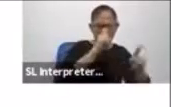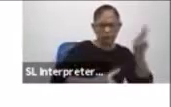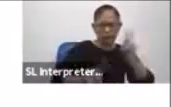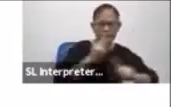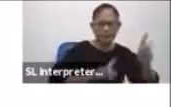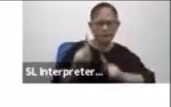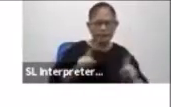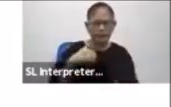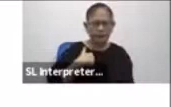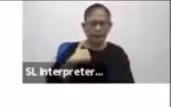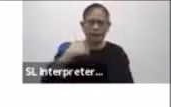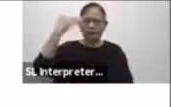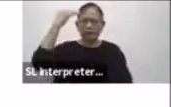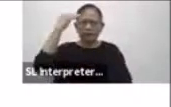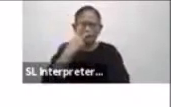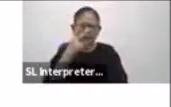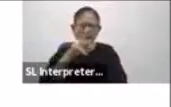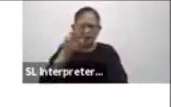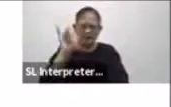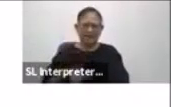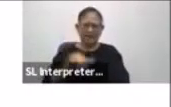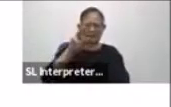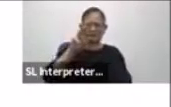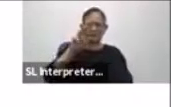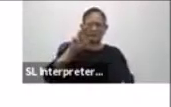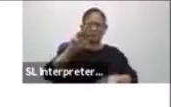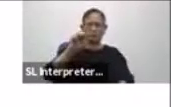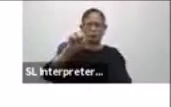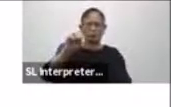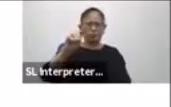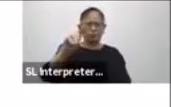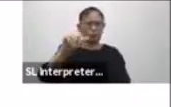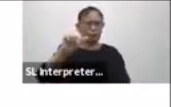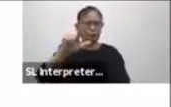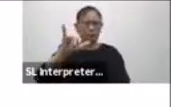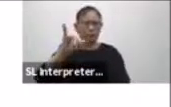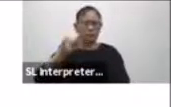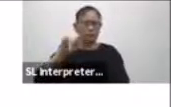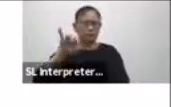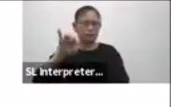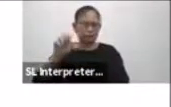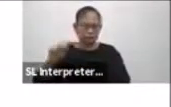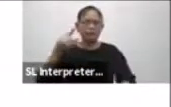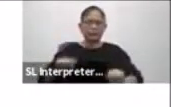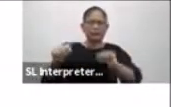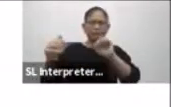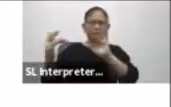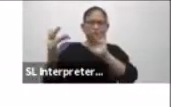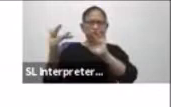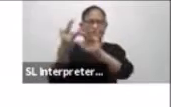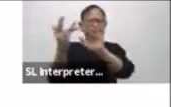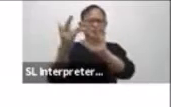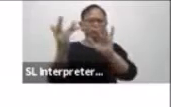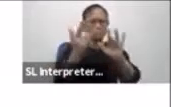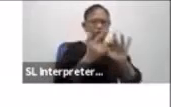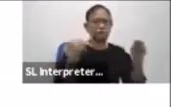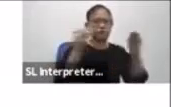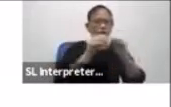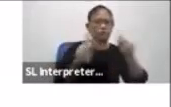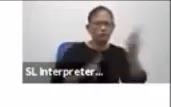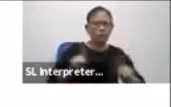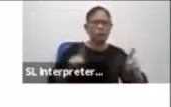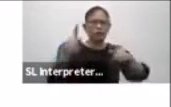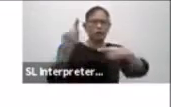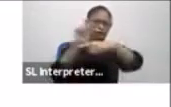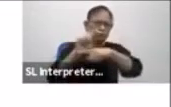with this modality, we are able to reach more participants in further off areas and make these trainings available for no